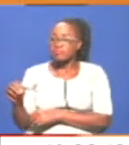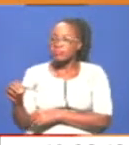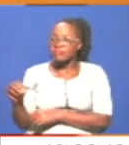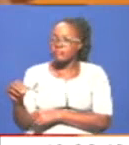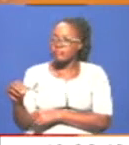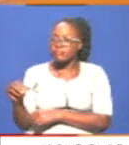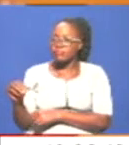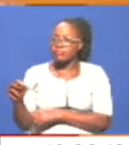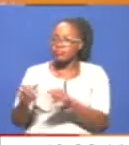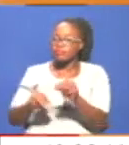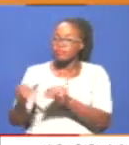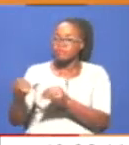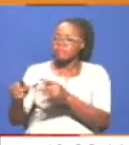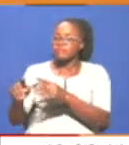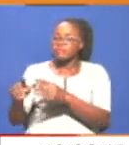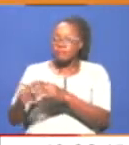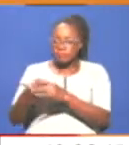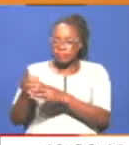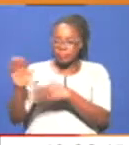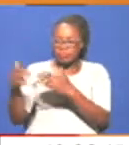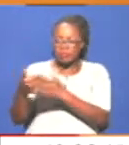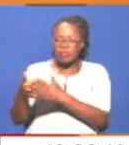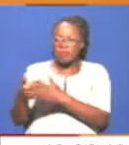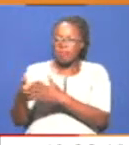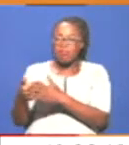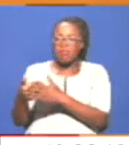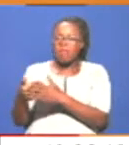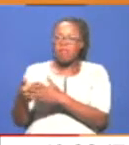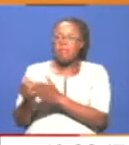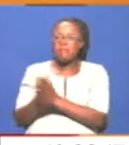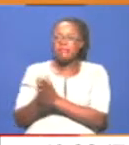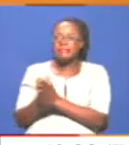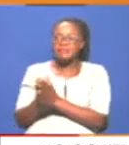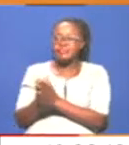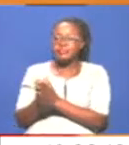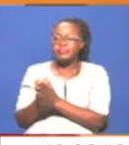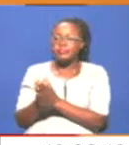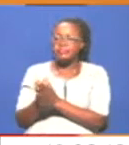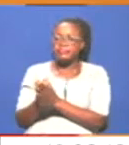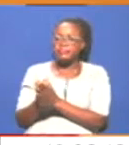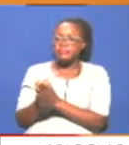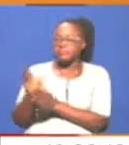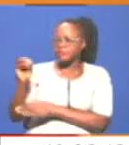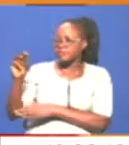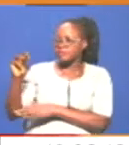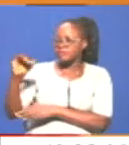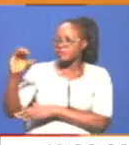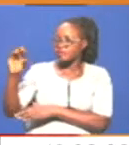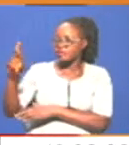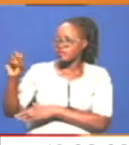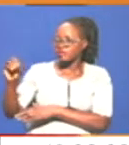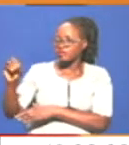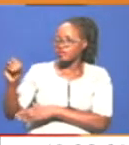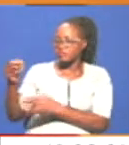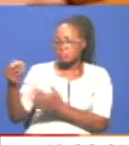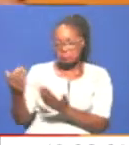we've managed to get them started this year. Obviously, we've got the Omicron version that is coming through now, which we hope will